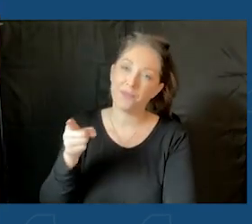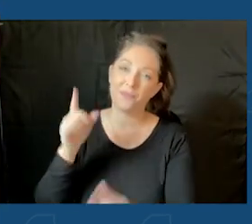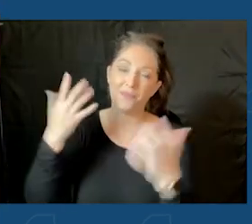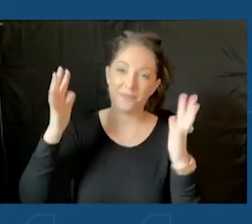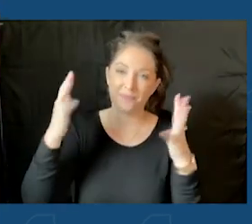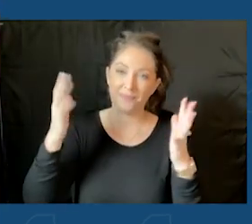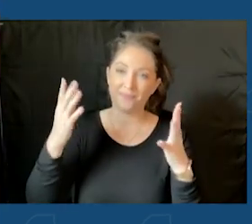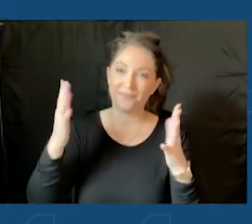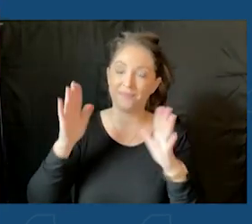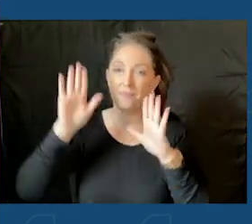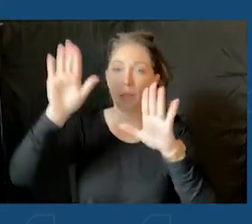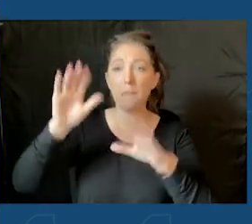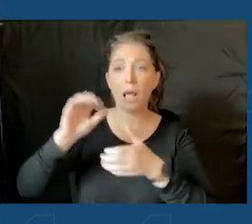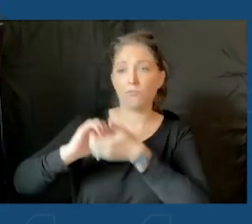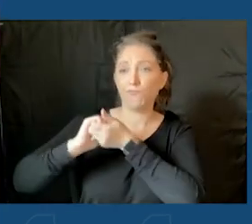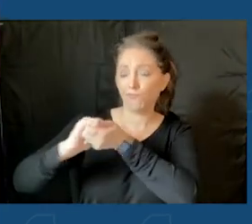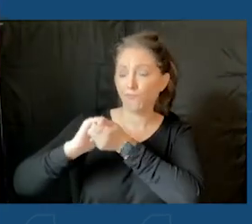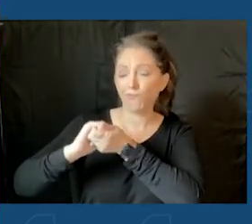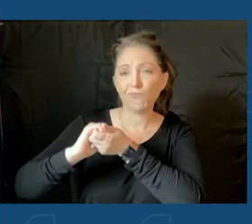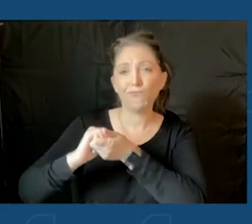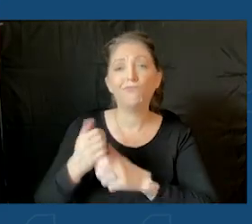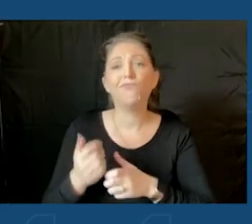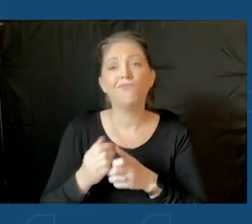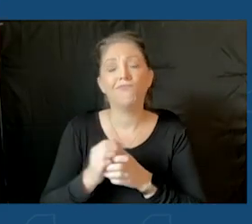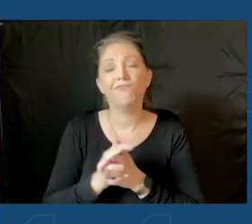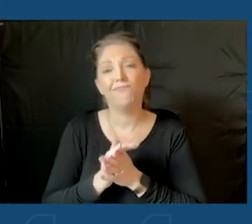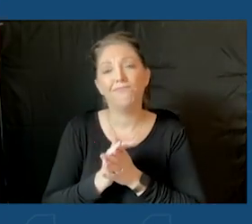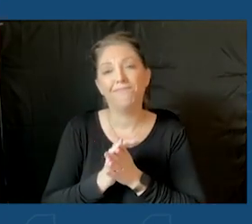Great working with you as always.